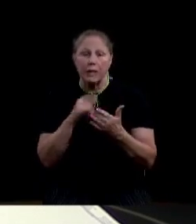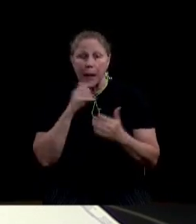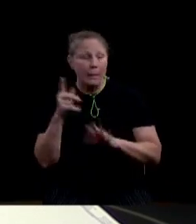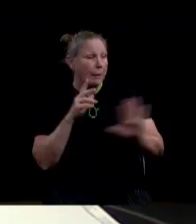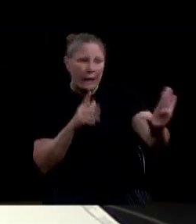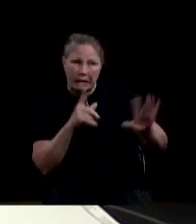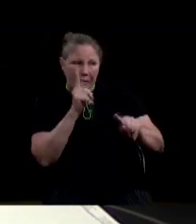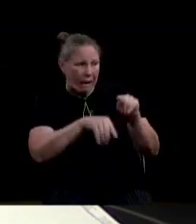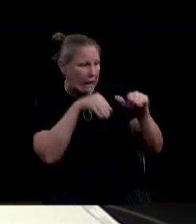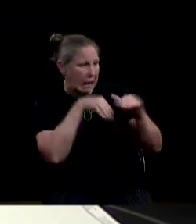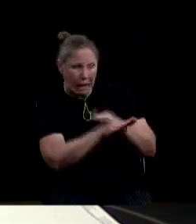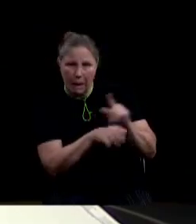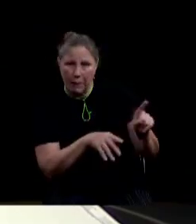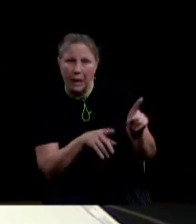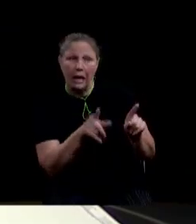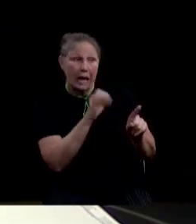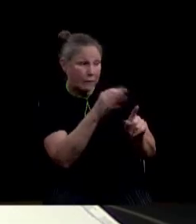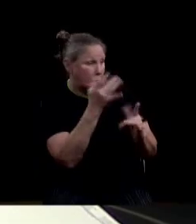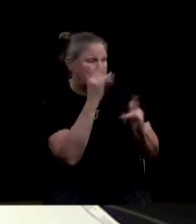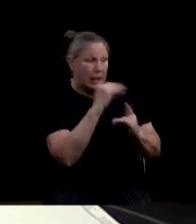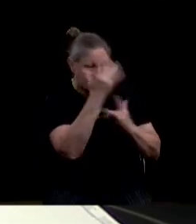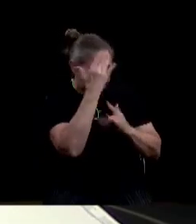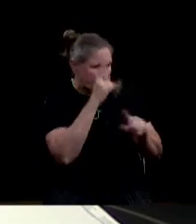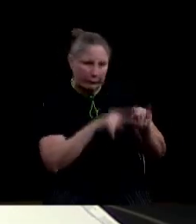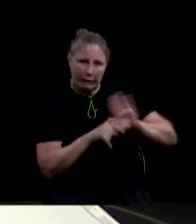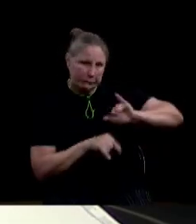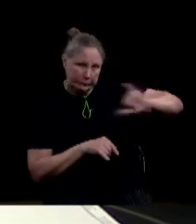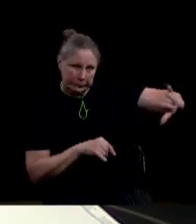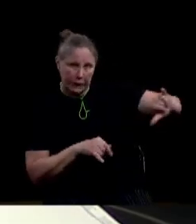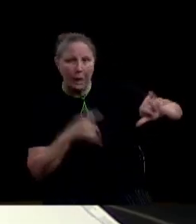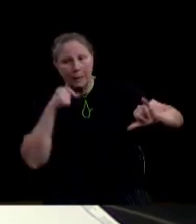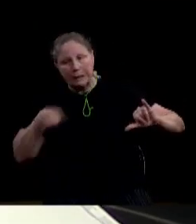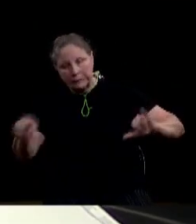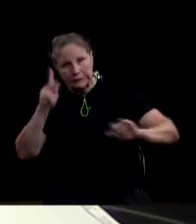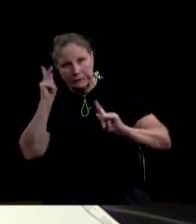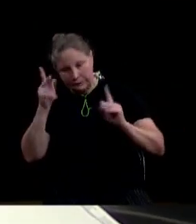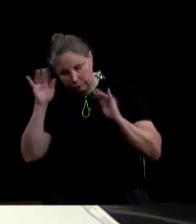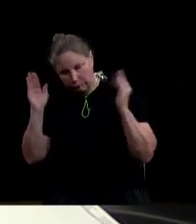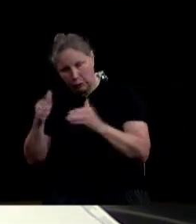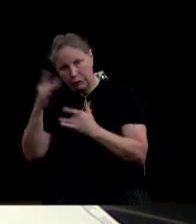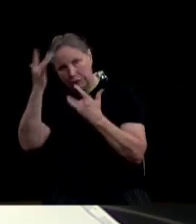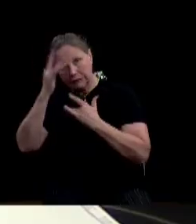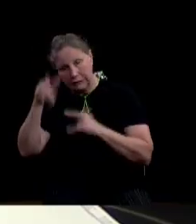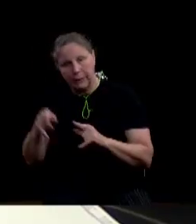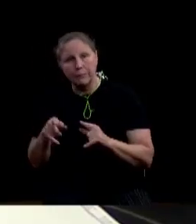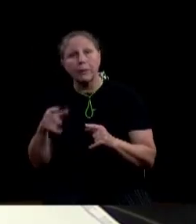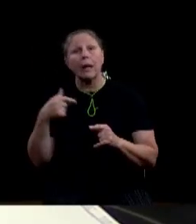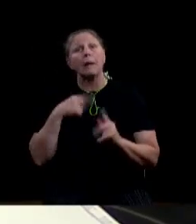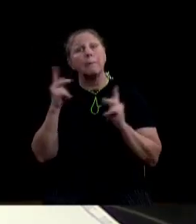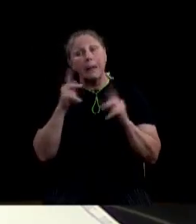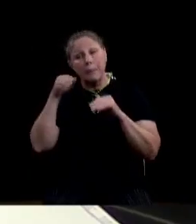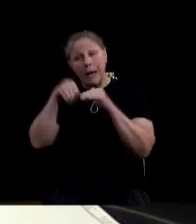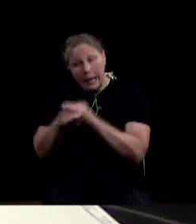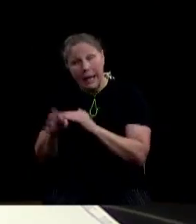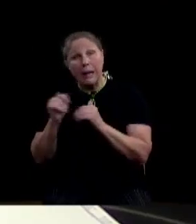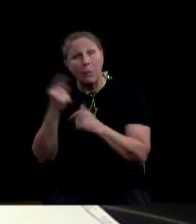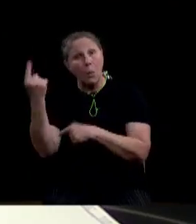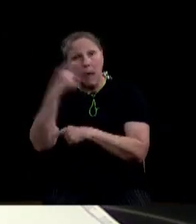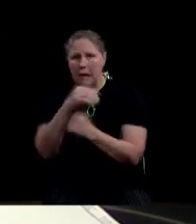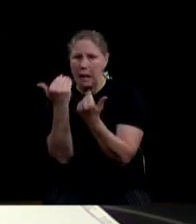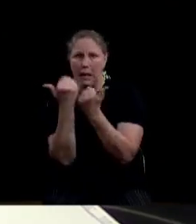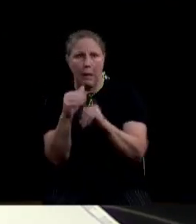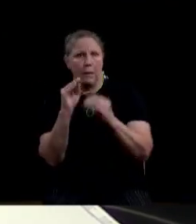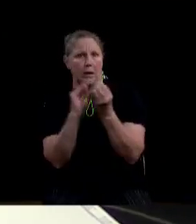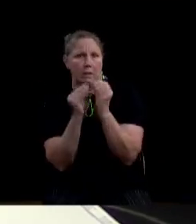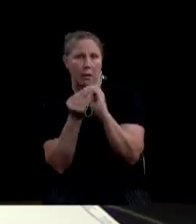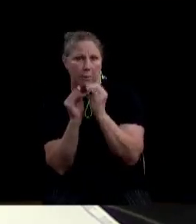order to take care of the sick. There are only so many people we can see in a day. This will delay usual health care that